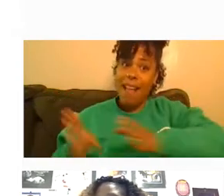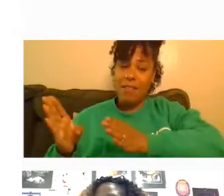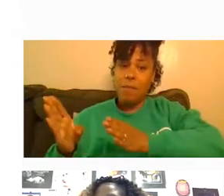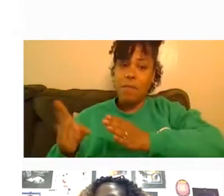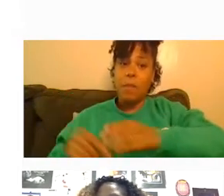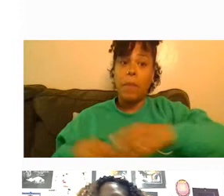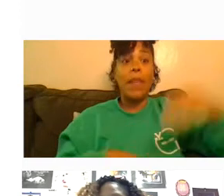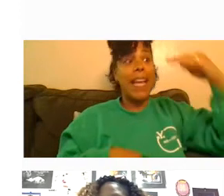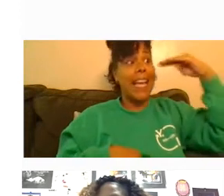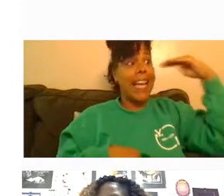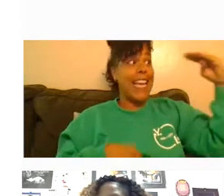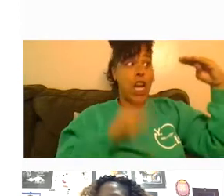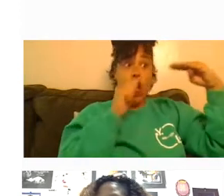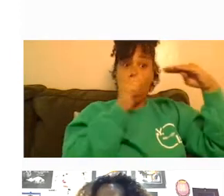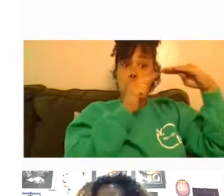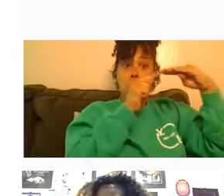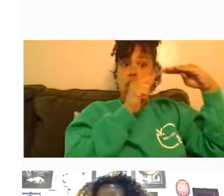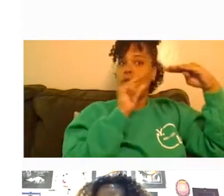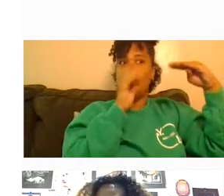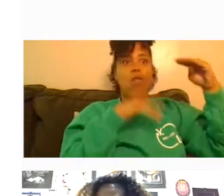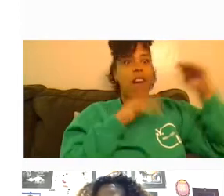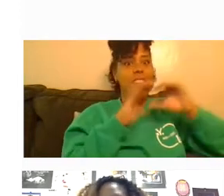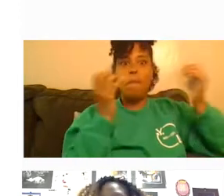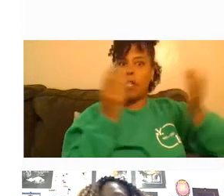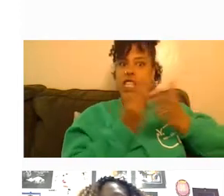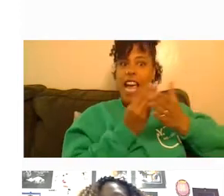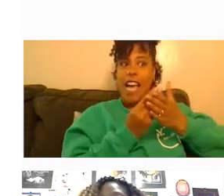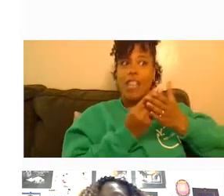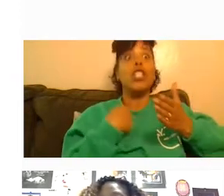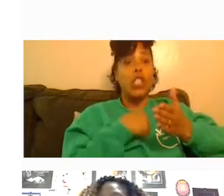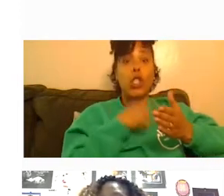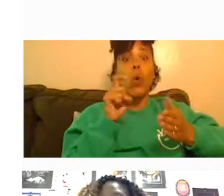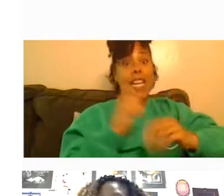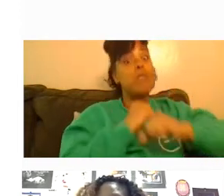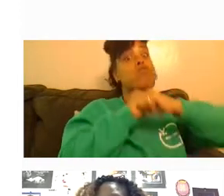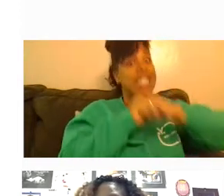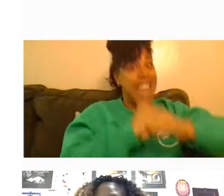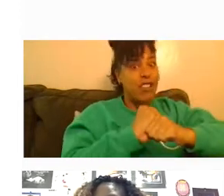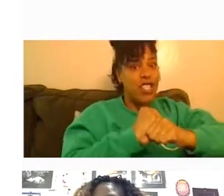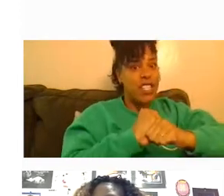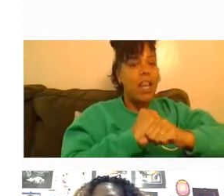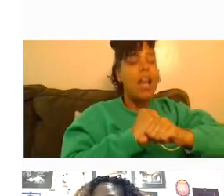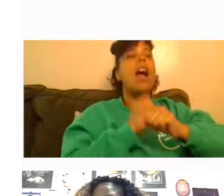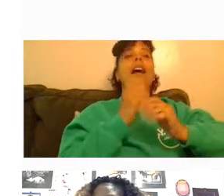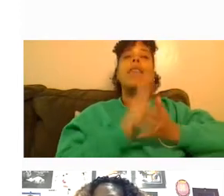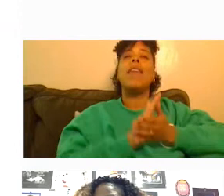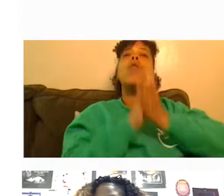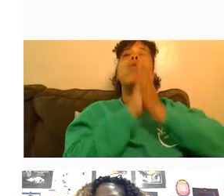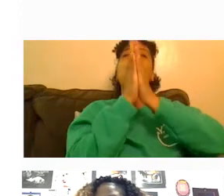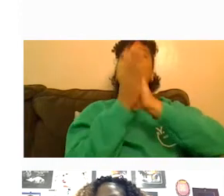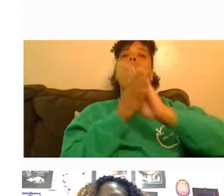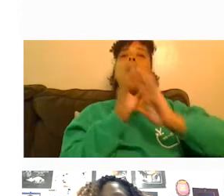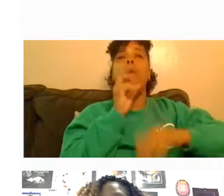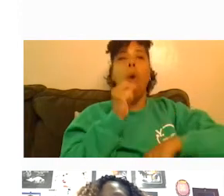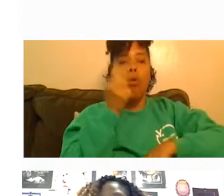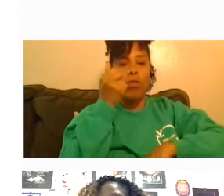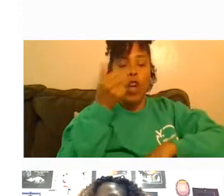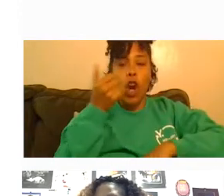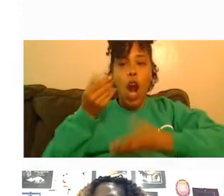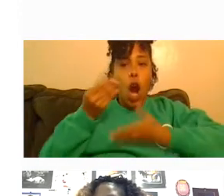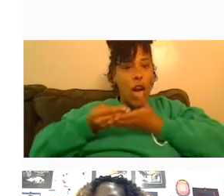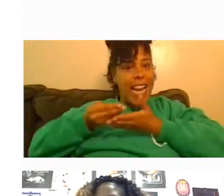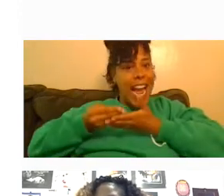have much cash, so we need to have protection. And so as we get older, our assets will increase and our need